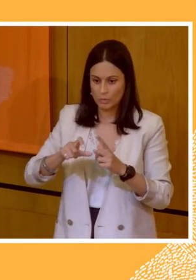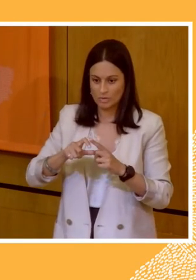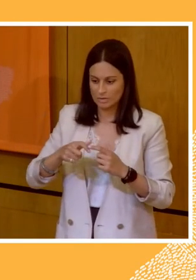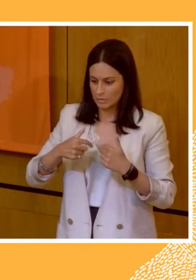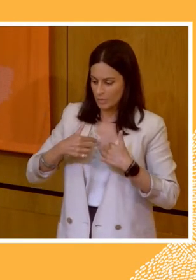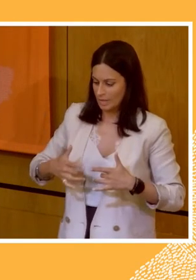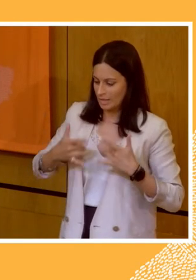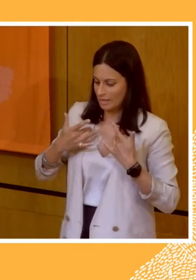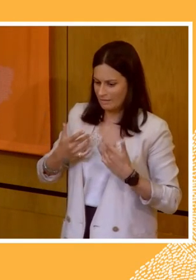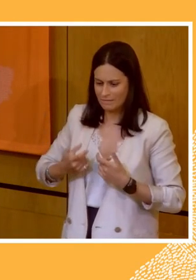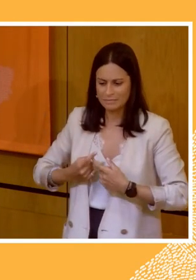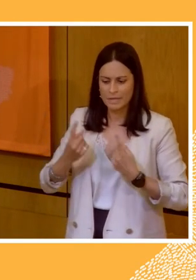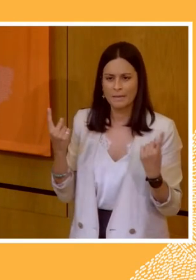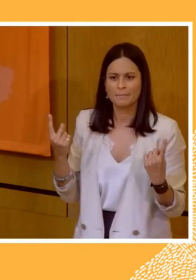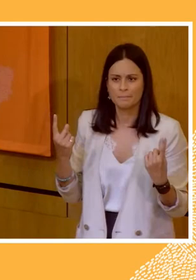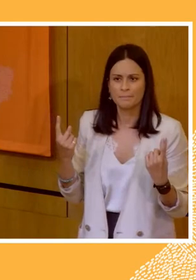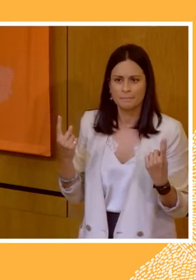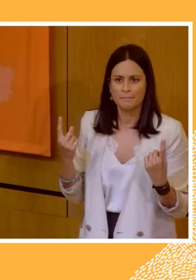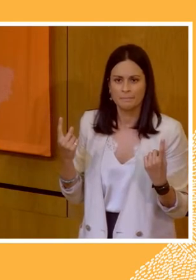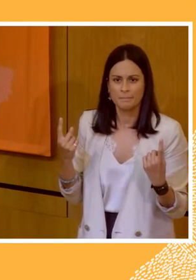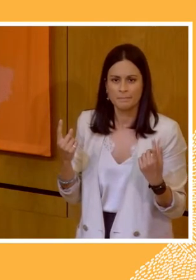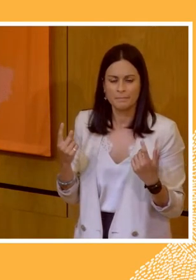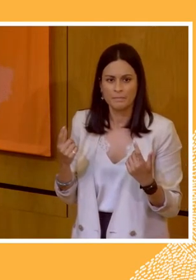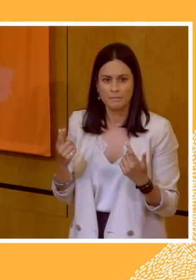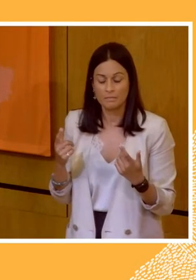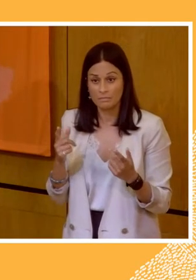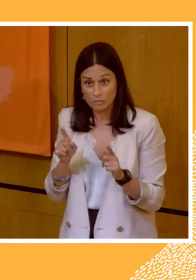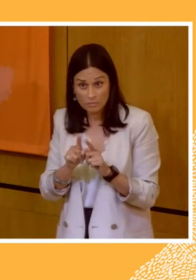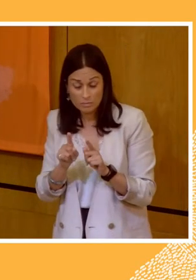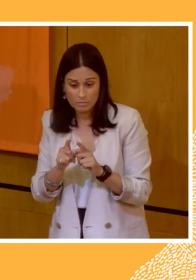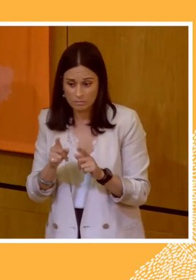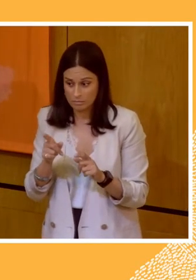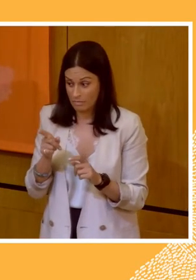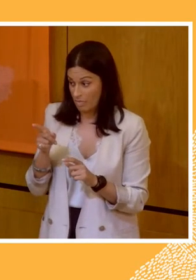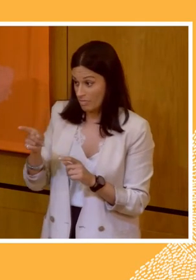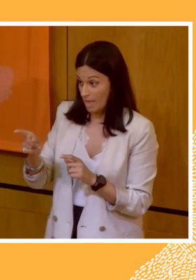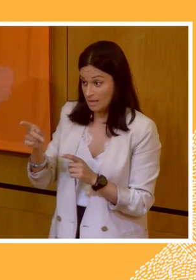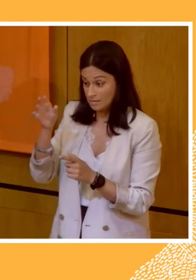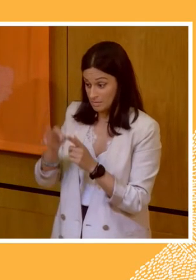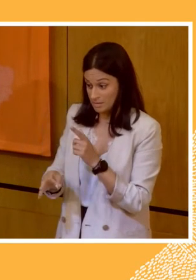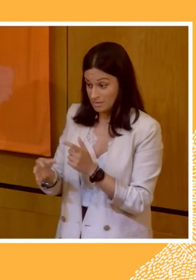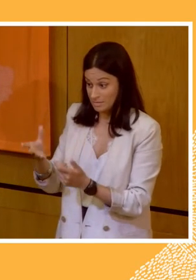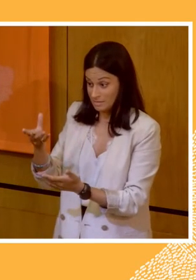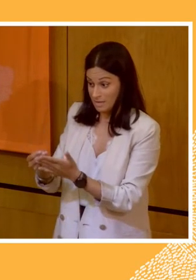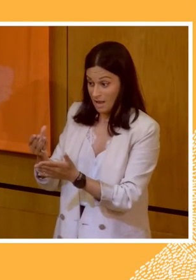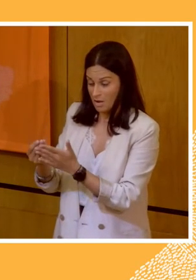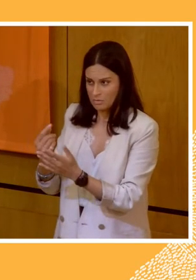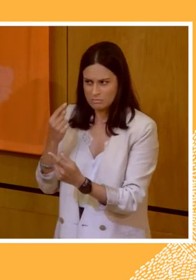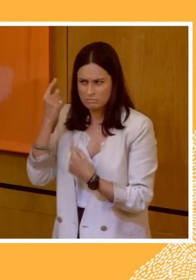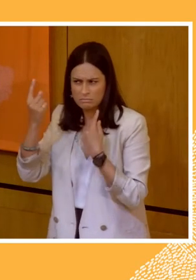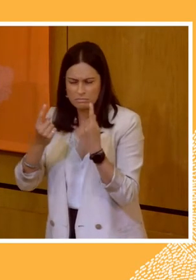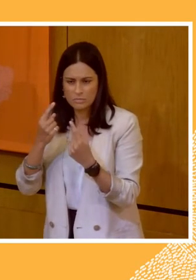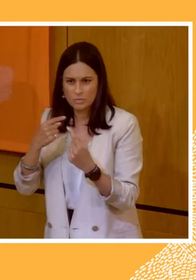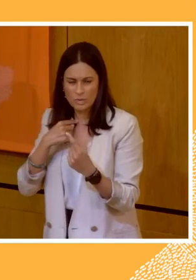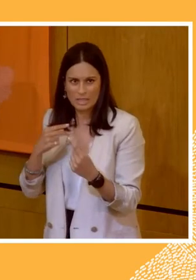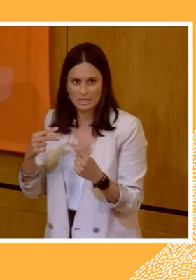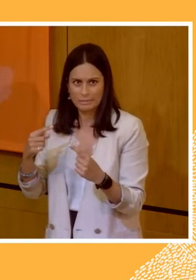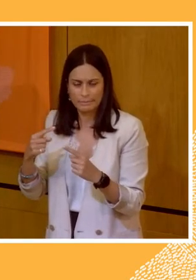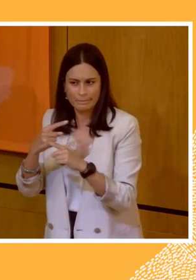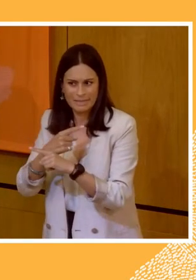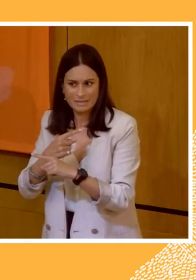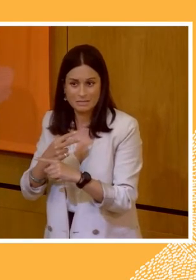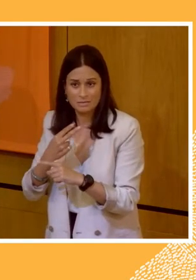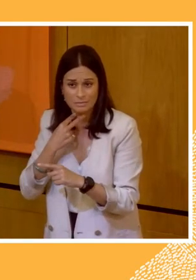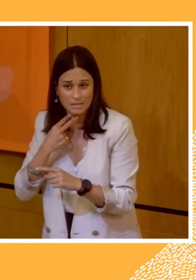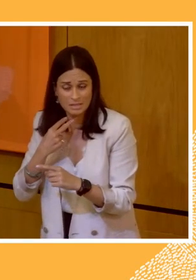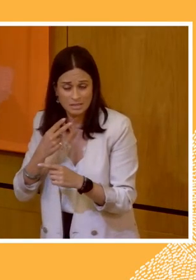is totally different. And it is that sound that we miss, which is totally different from